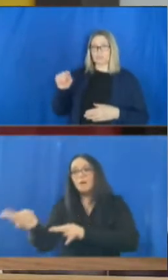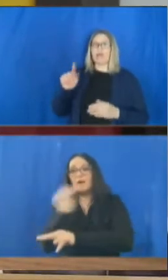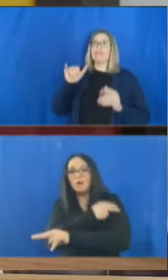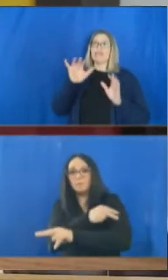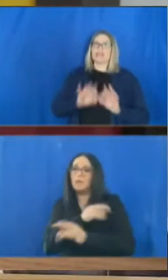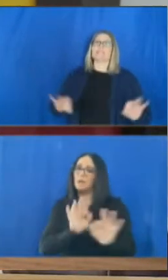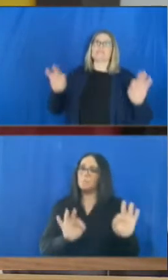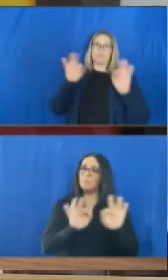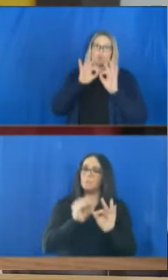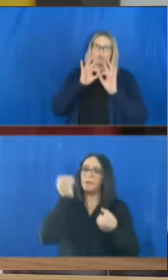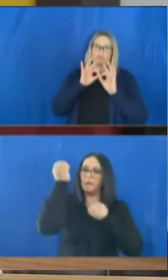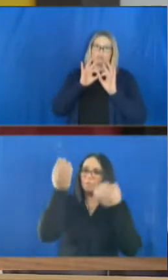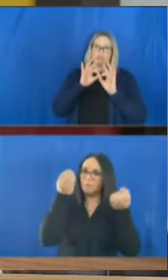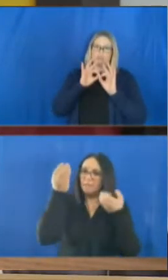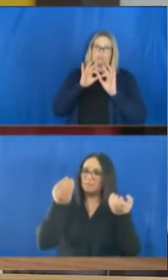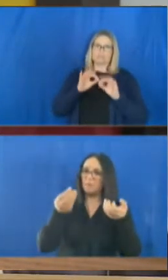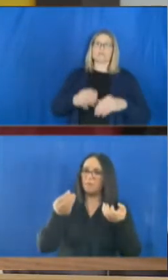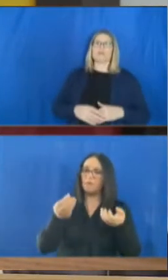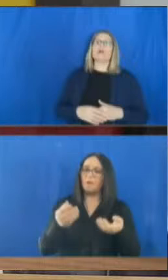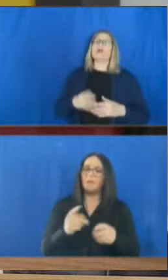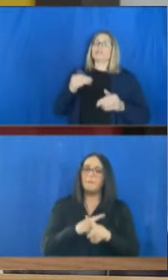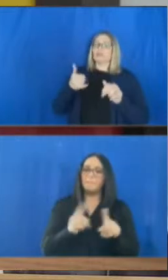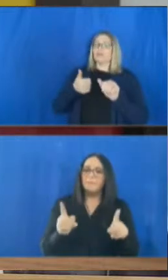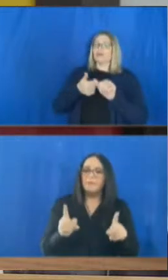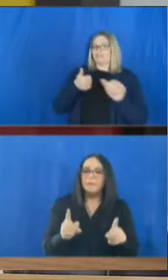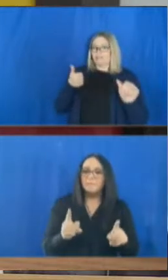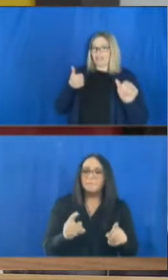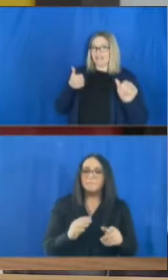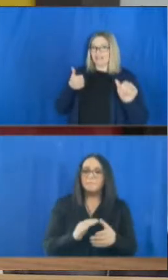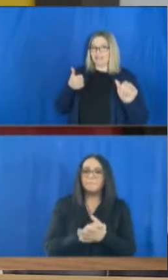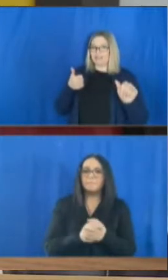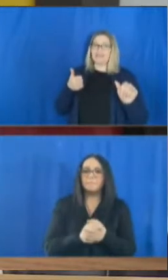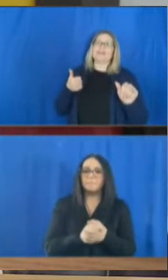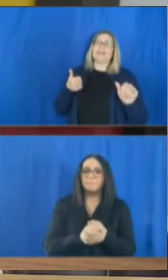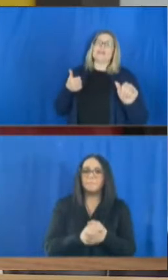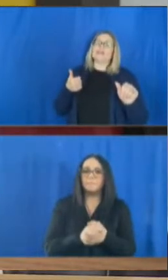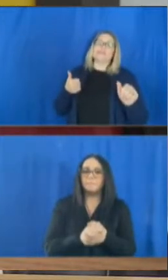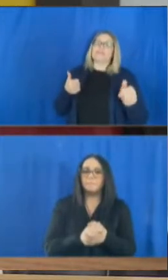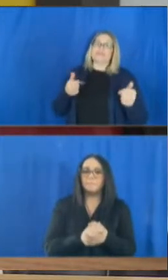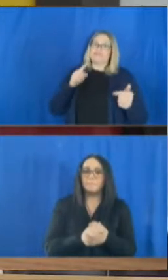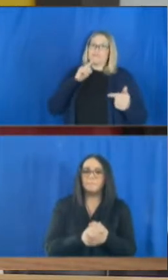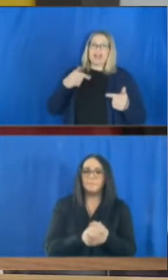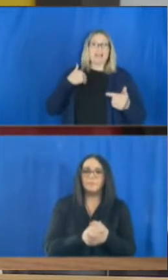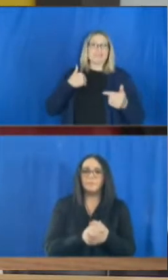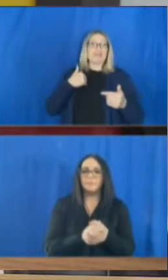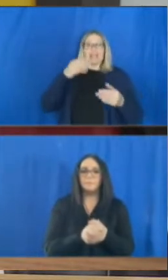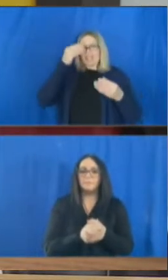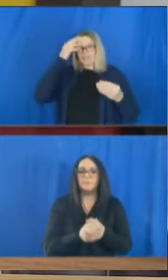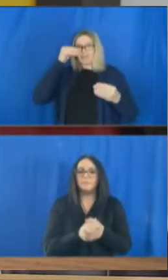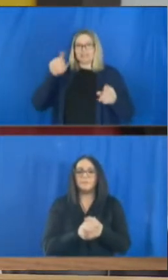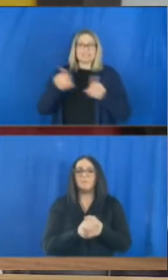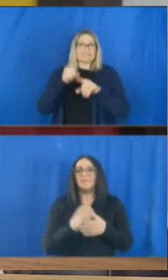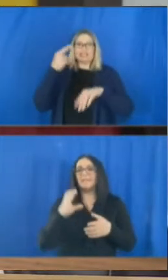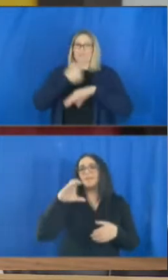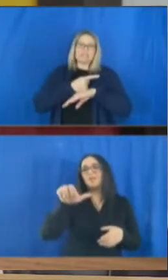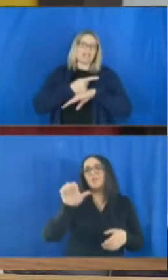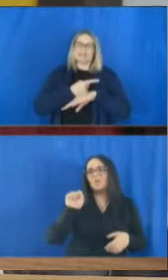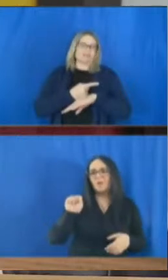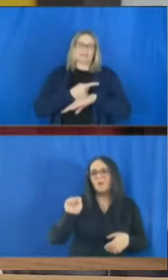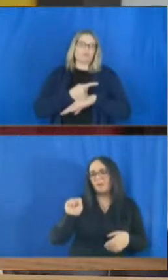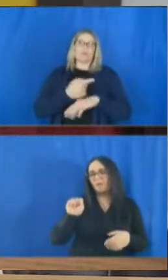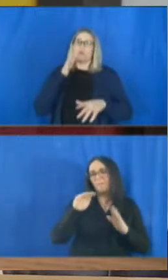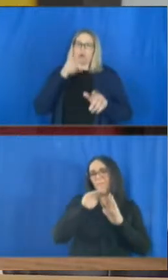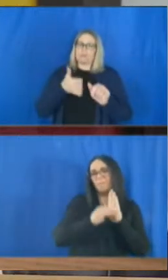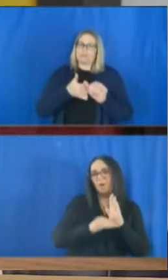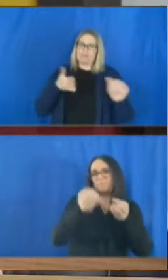PCR combined reporting and testing. But yeah, I'll have to get back to you on what's going to be reported